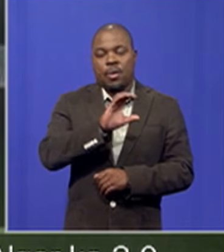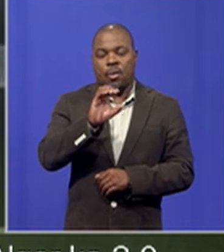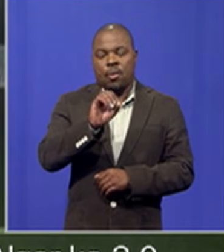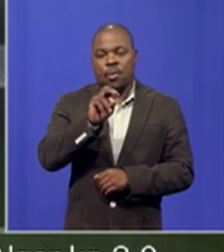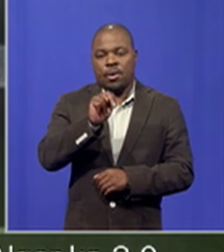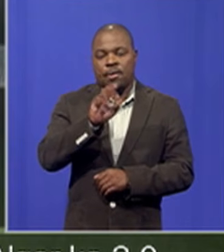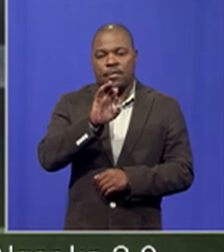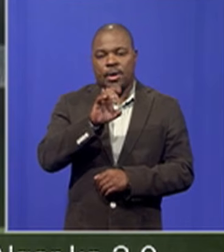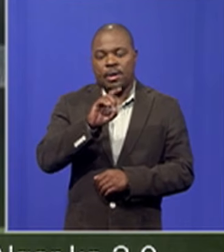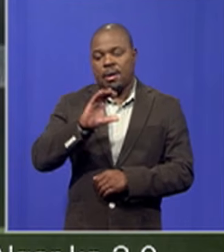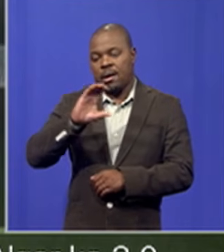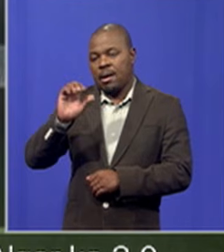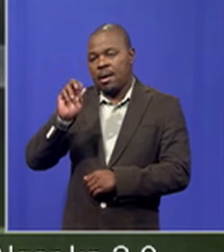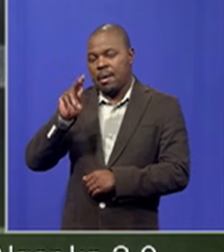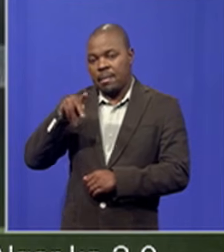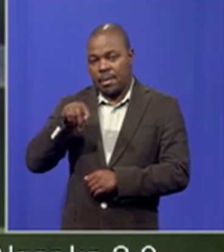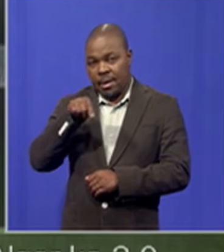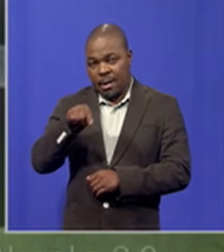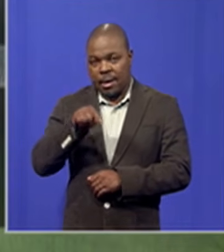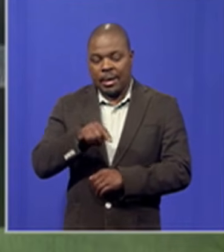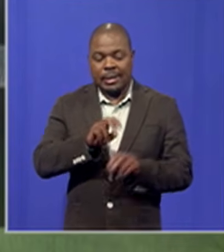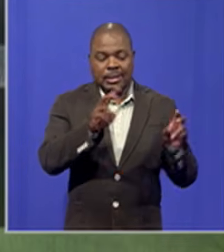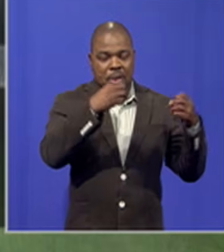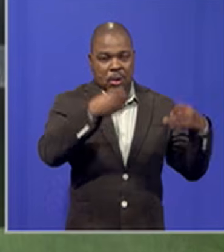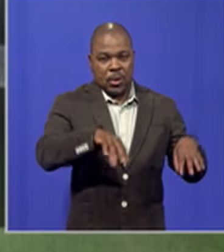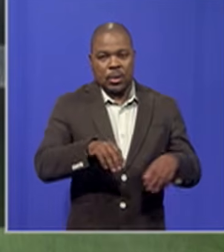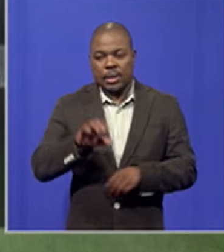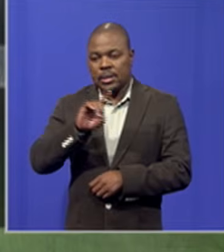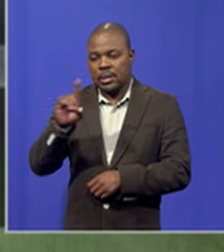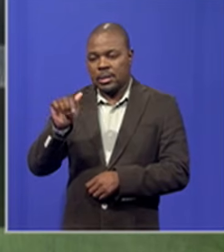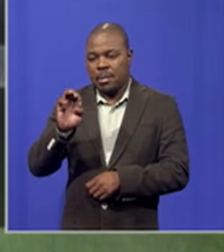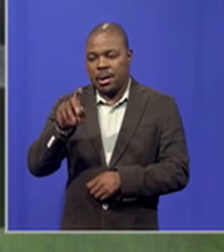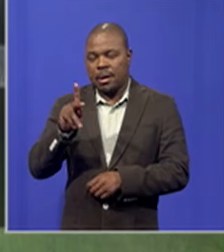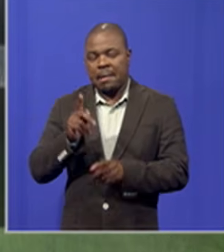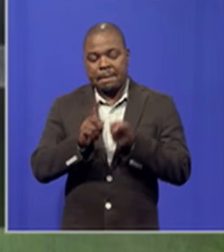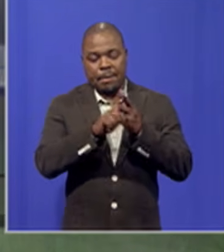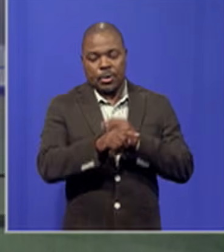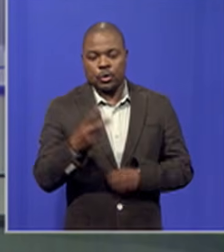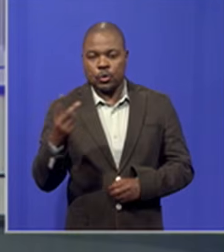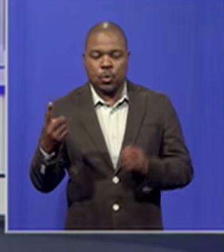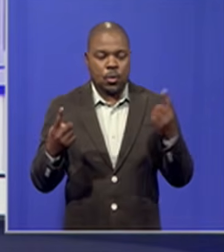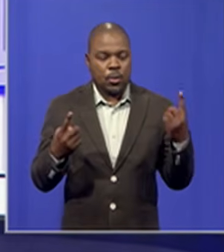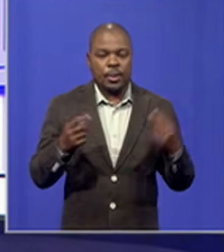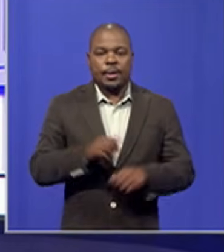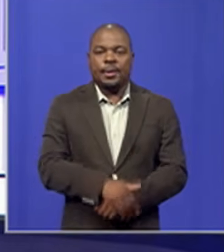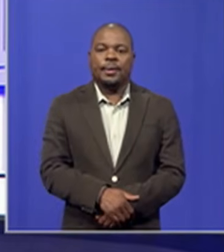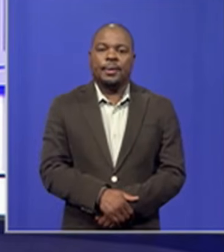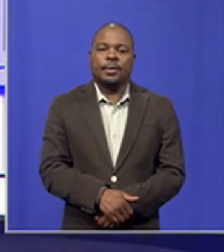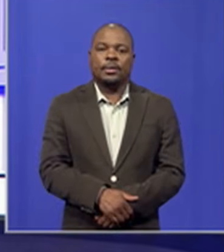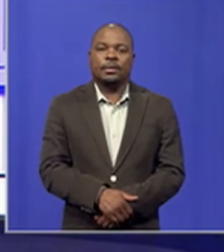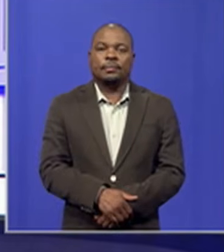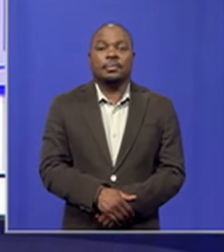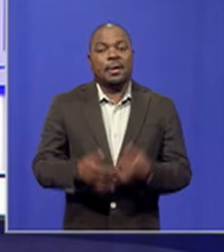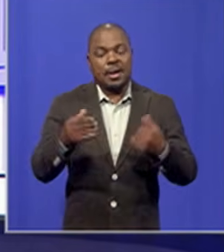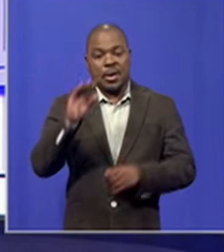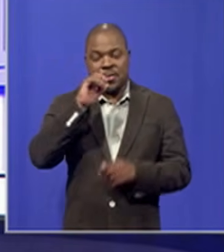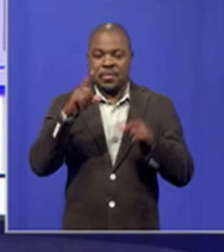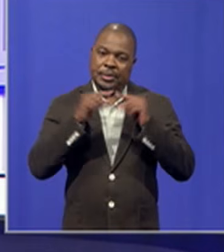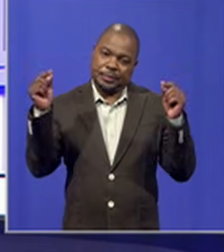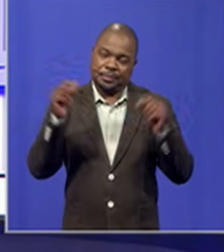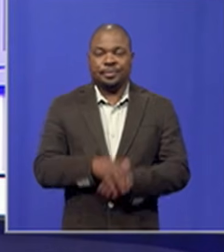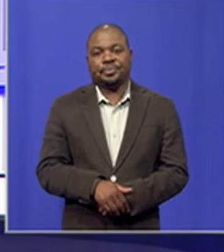Confederations Cup. Kaizer Chiefs e bethilwe ke Zamalek ka tše pedi go ye tee. bešo ditaba tša rena di